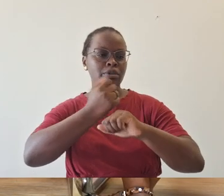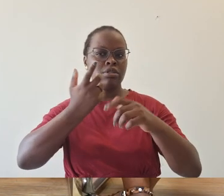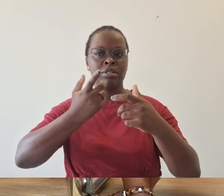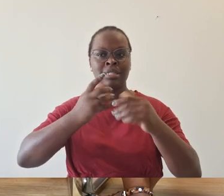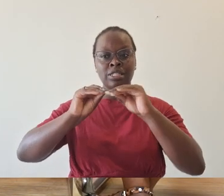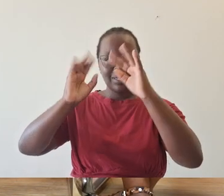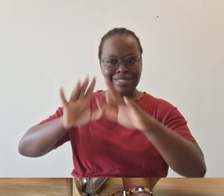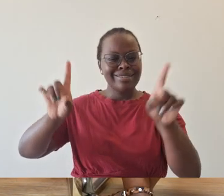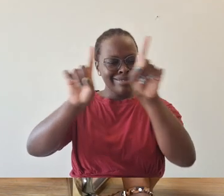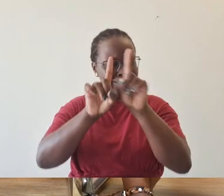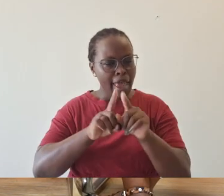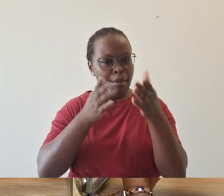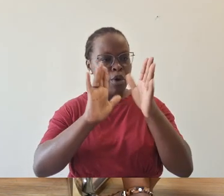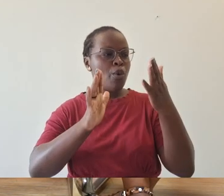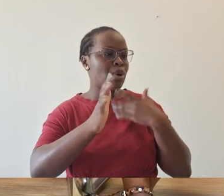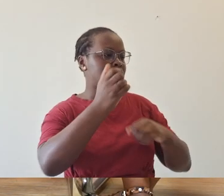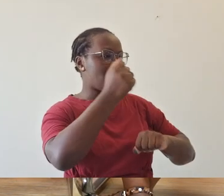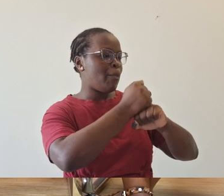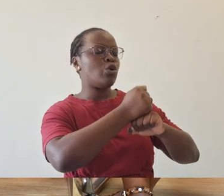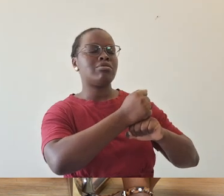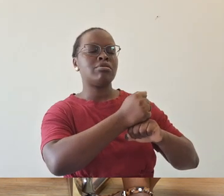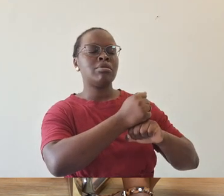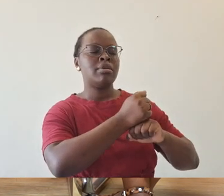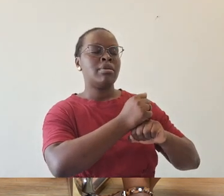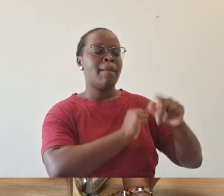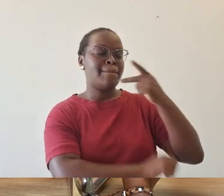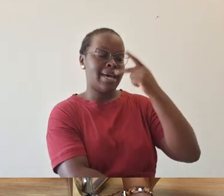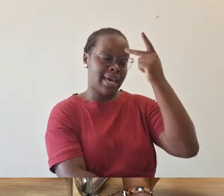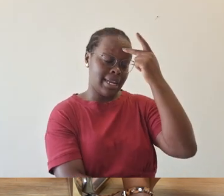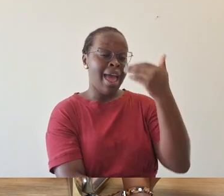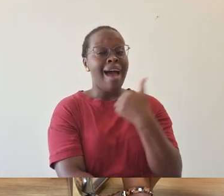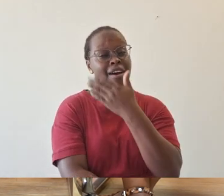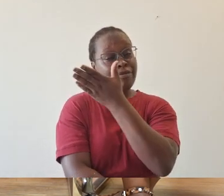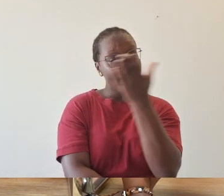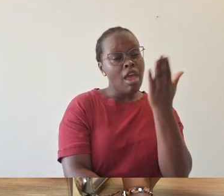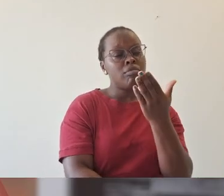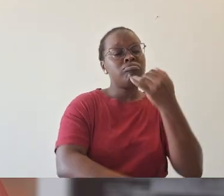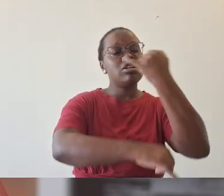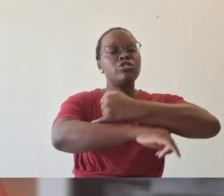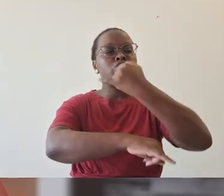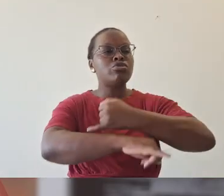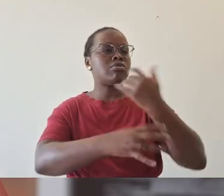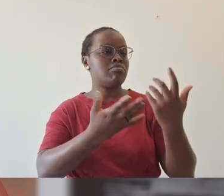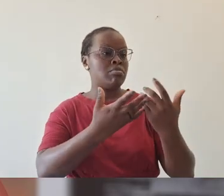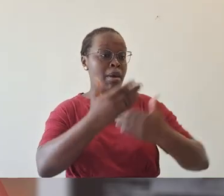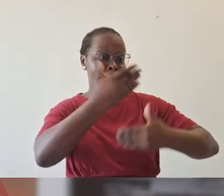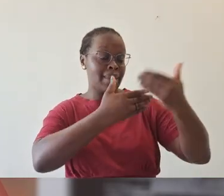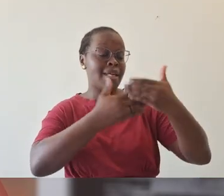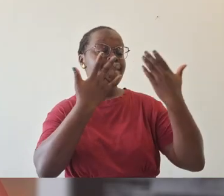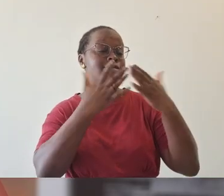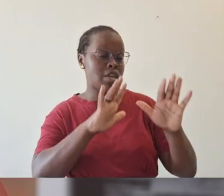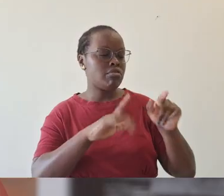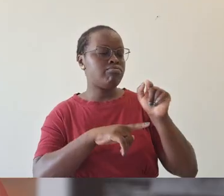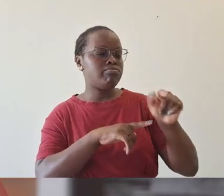around coaching. I've not heard them talking about coaching parents. But there are institutions that are set up for that. The National Parents Association,